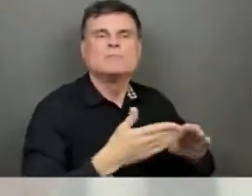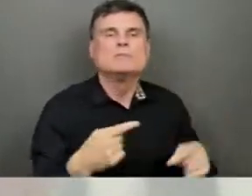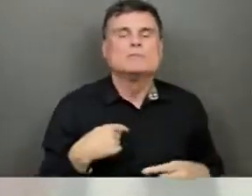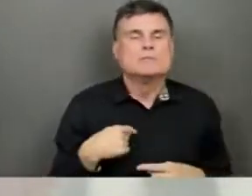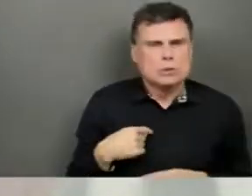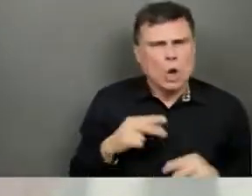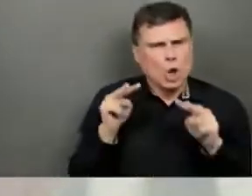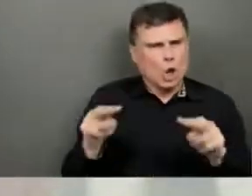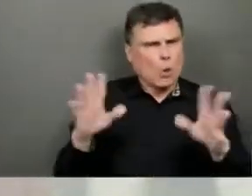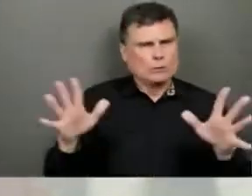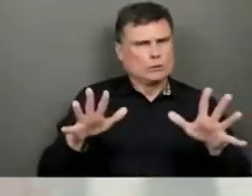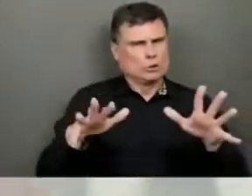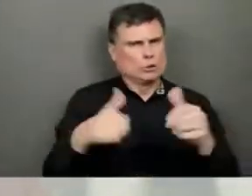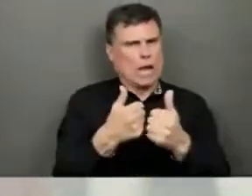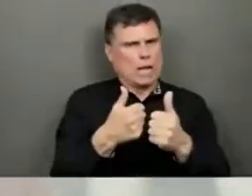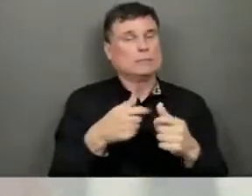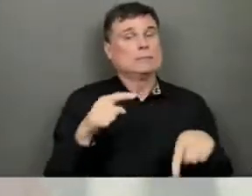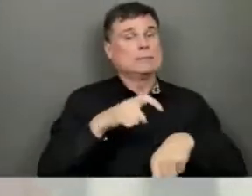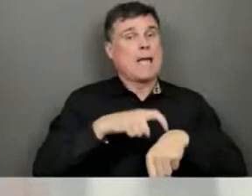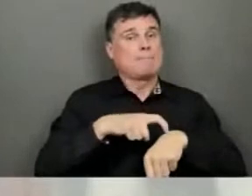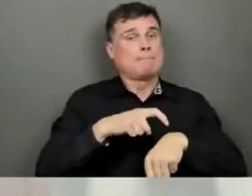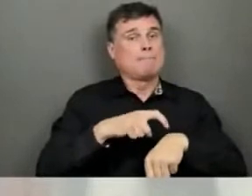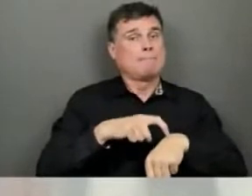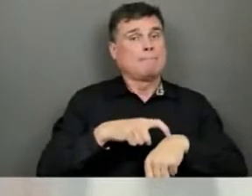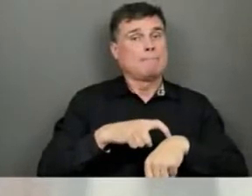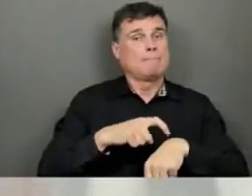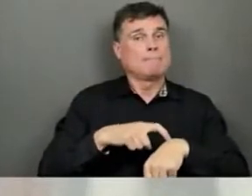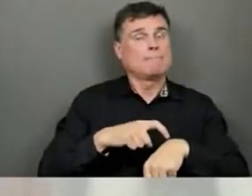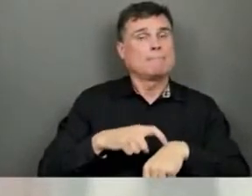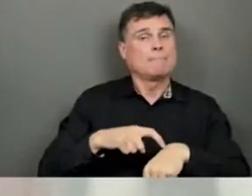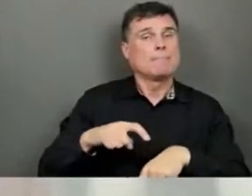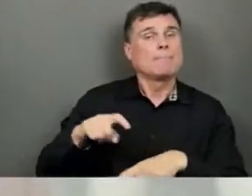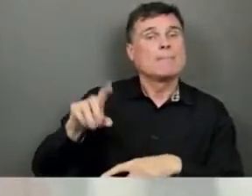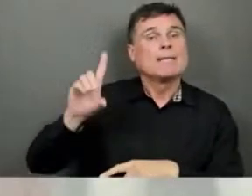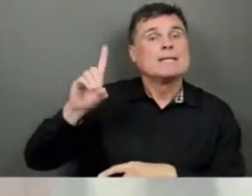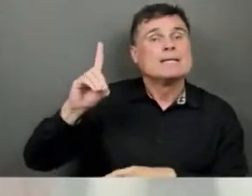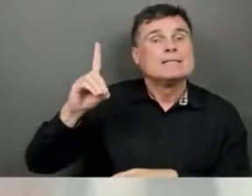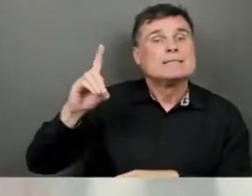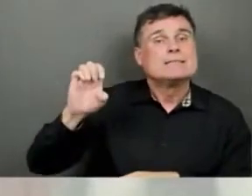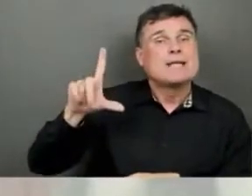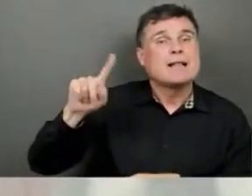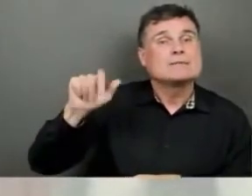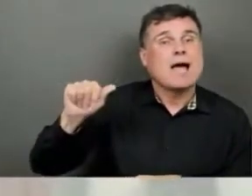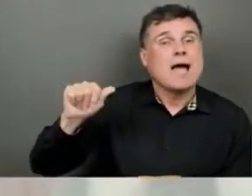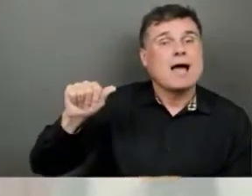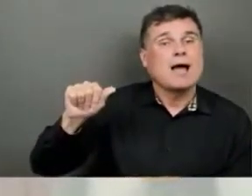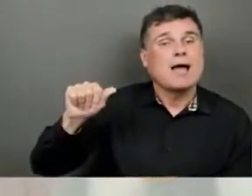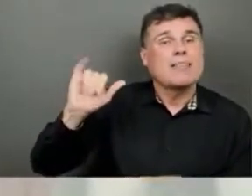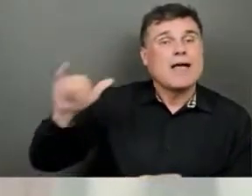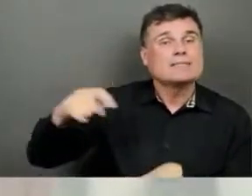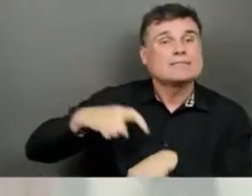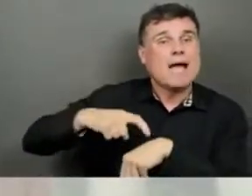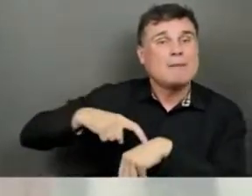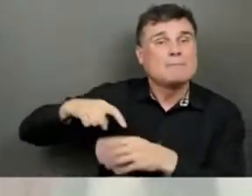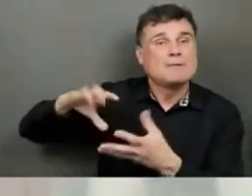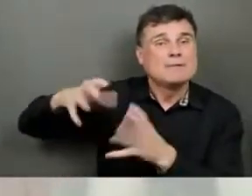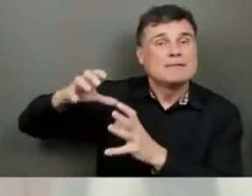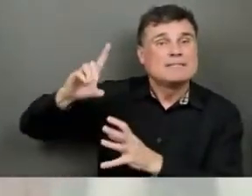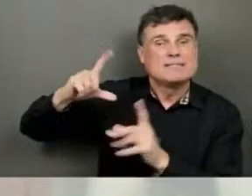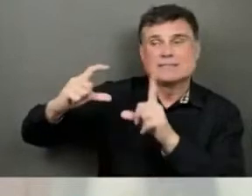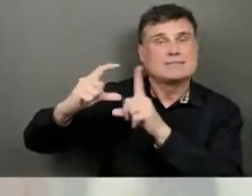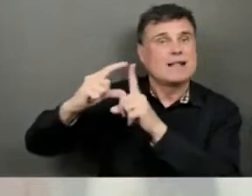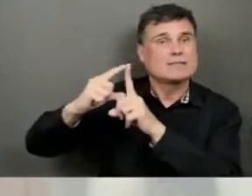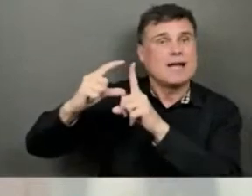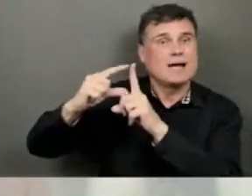was really the Delta period. And that was in the fall, late summer